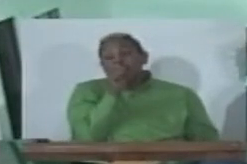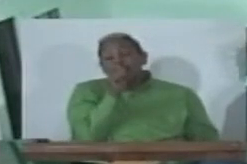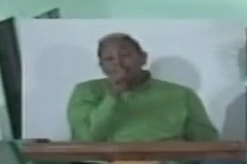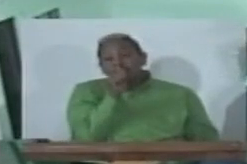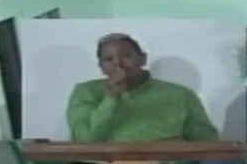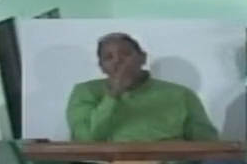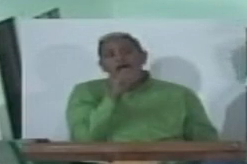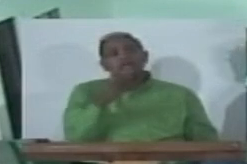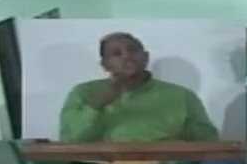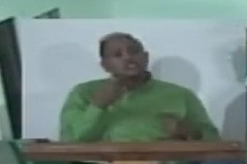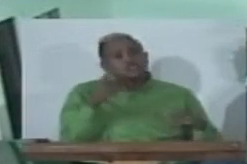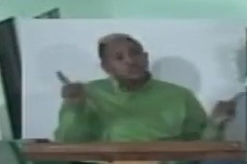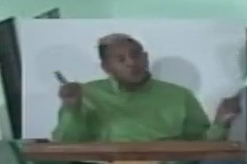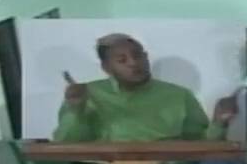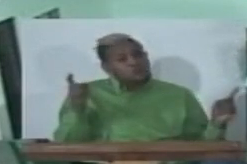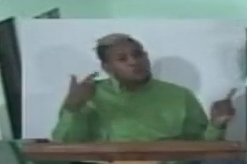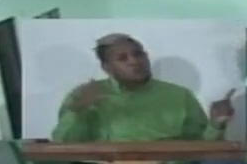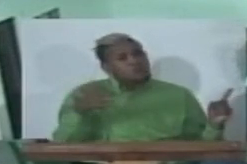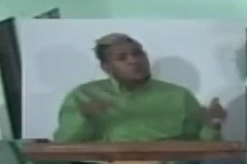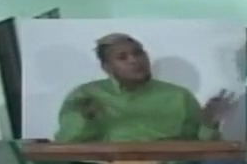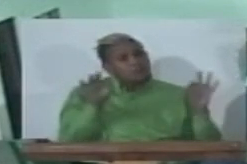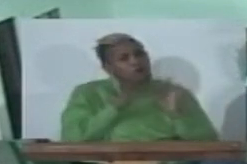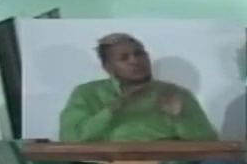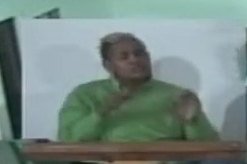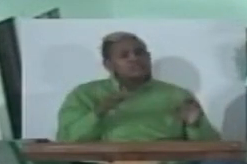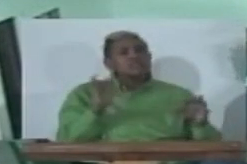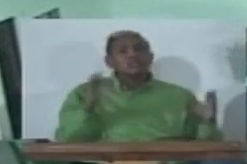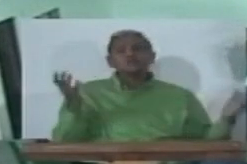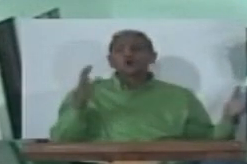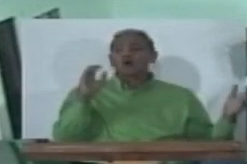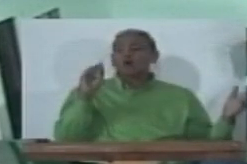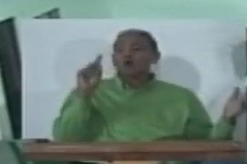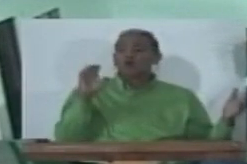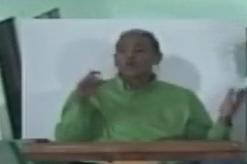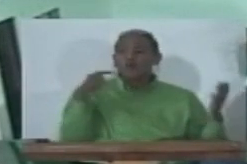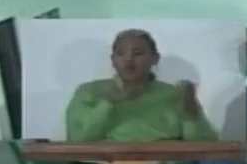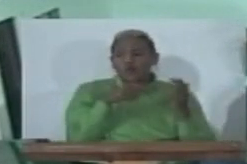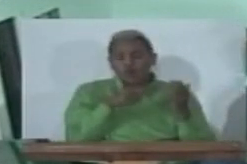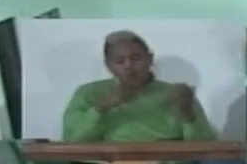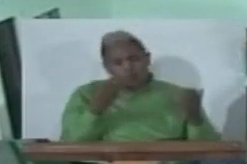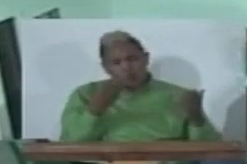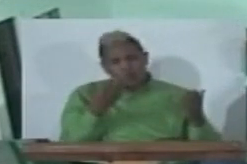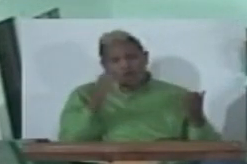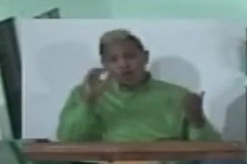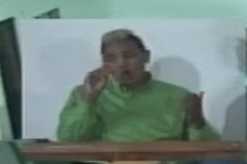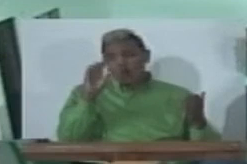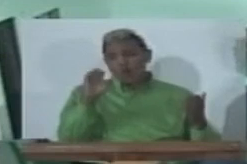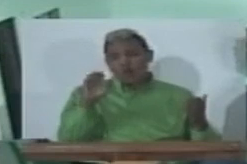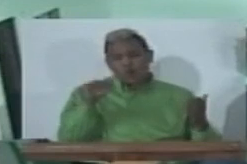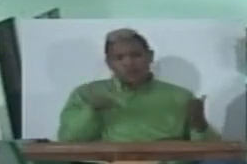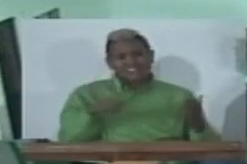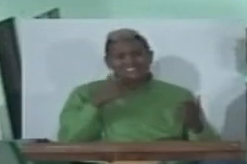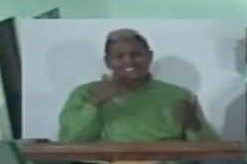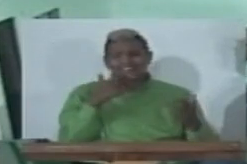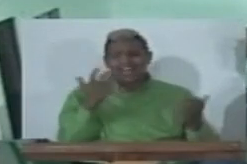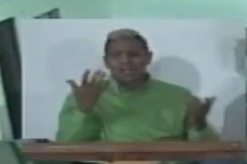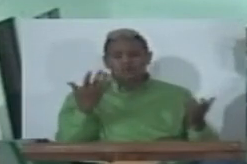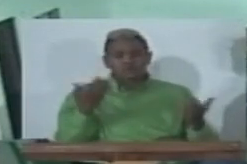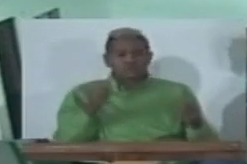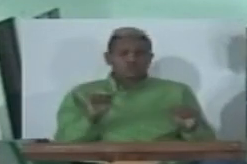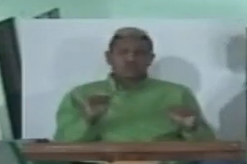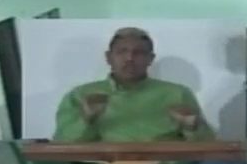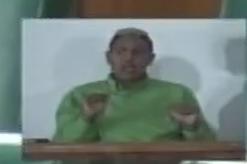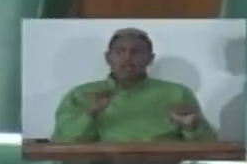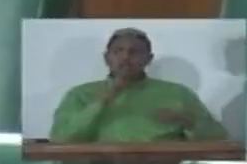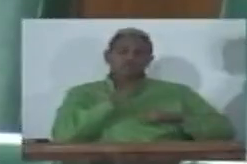and disclosure is important. And this is what the code, a code of this nature, would be seeking